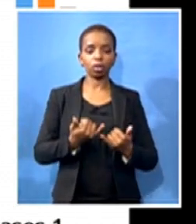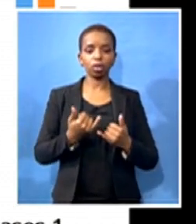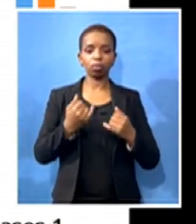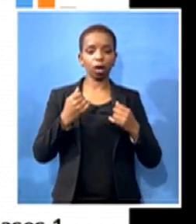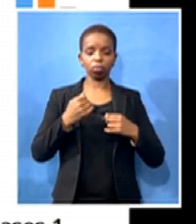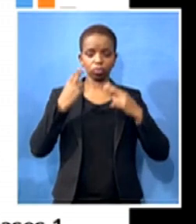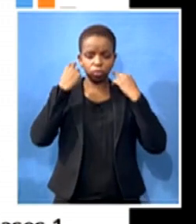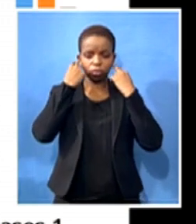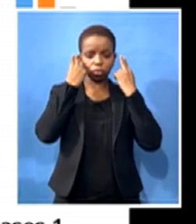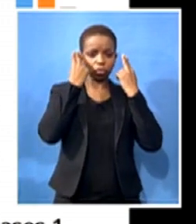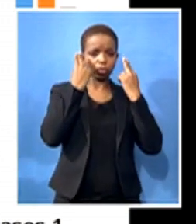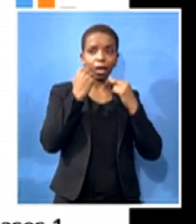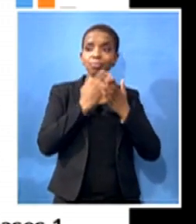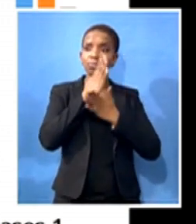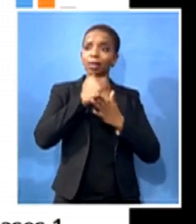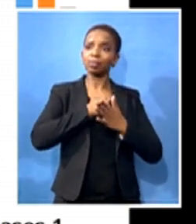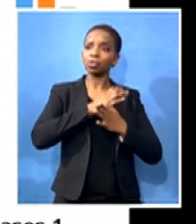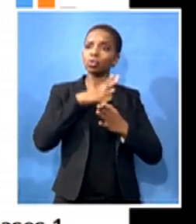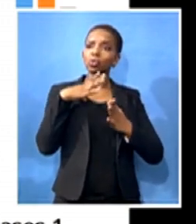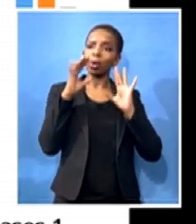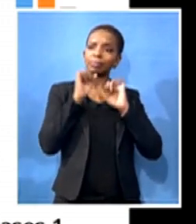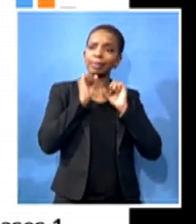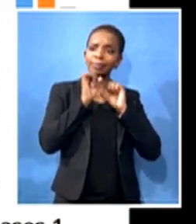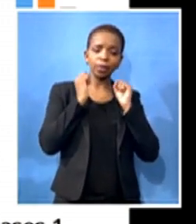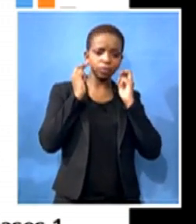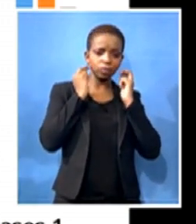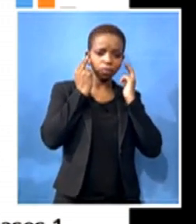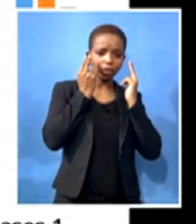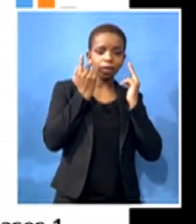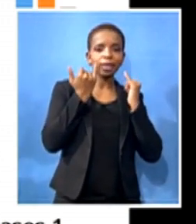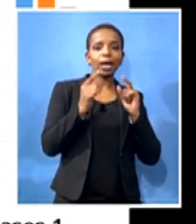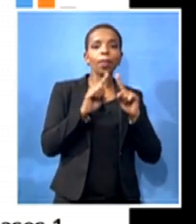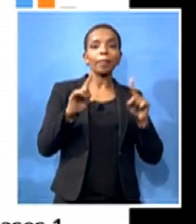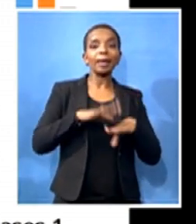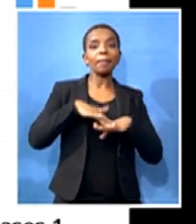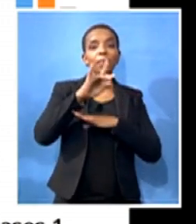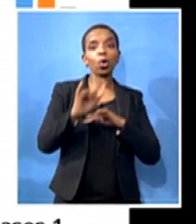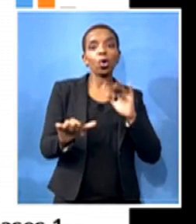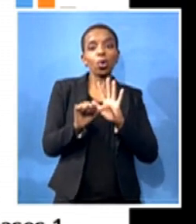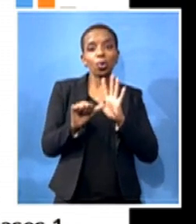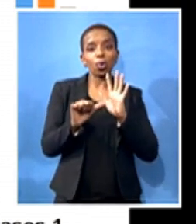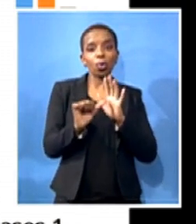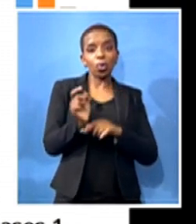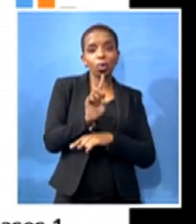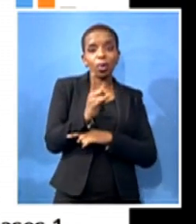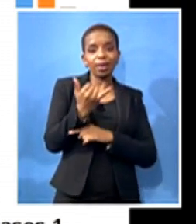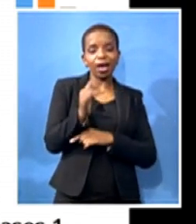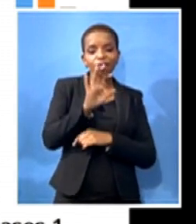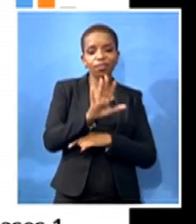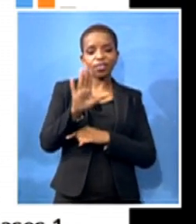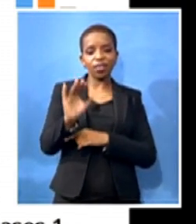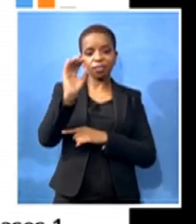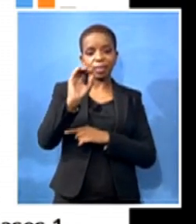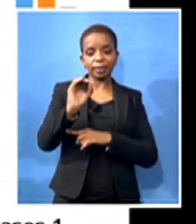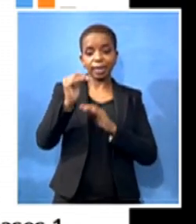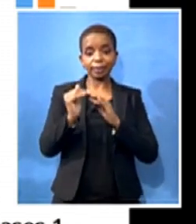rights, but most importantly, 55 plus, the older people within our society, the